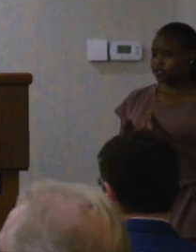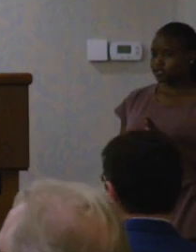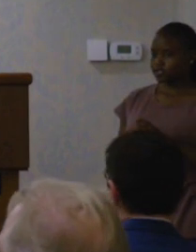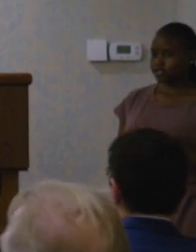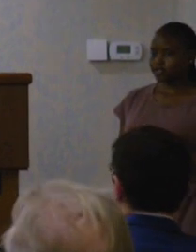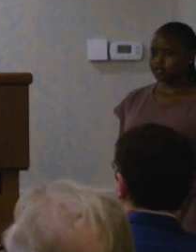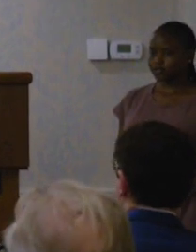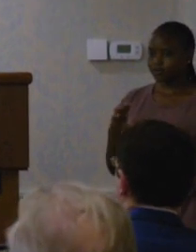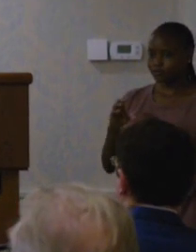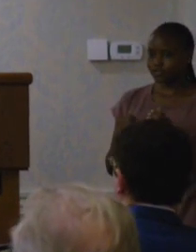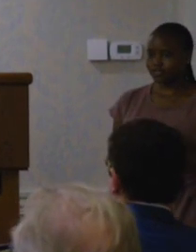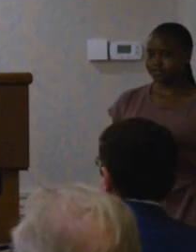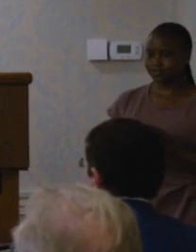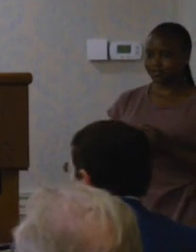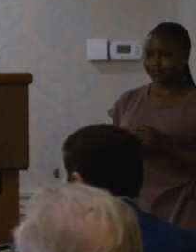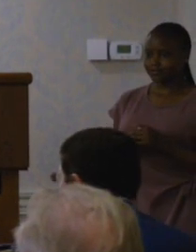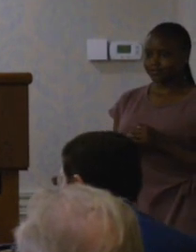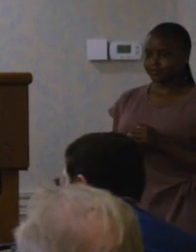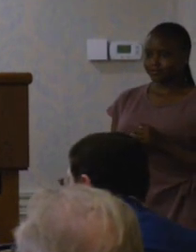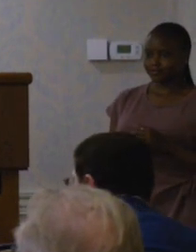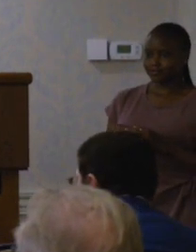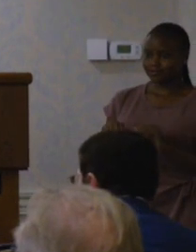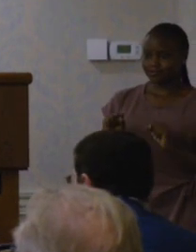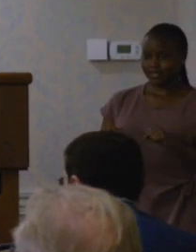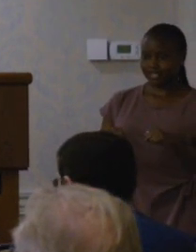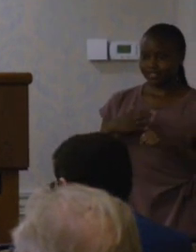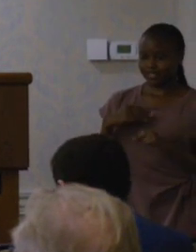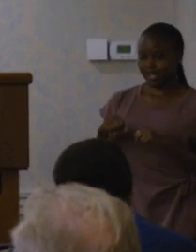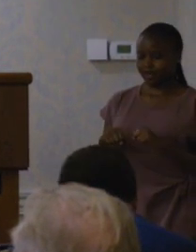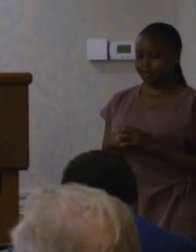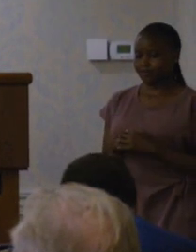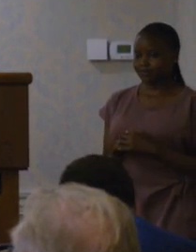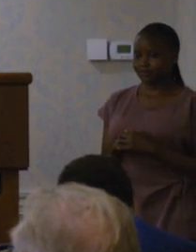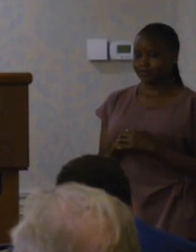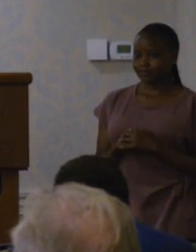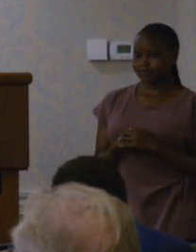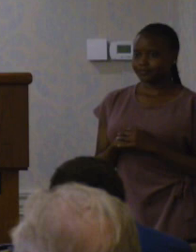each speaker and we all have a chance to address the questions.